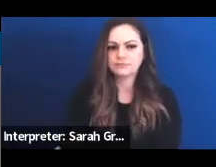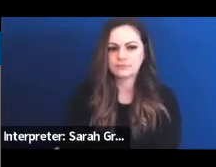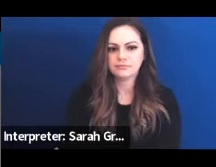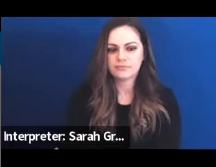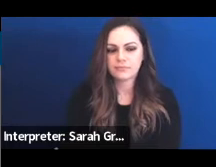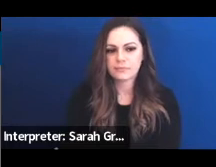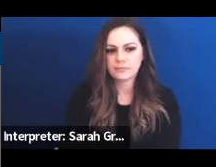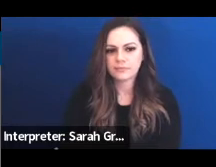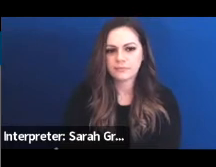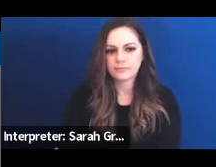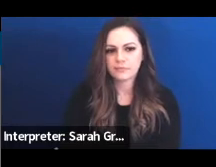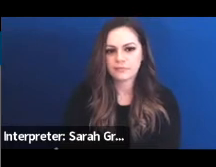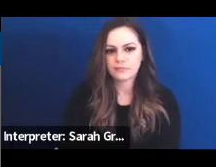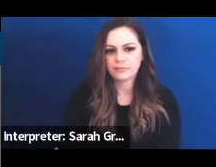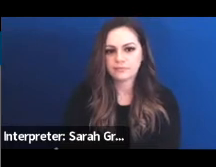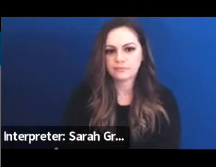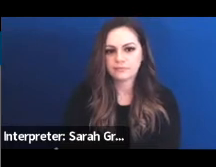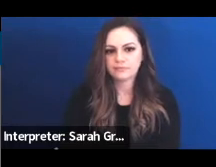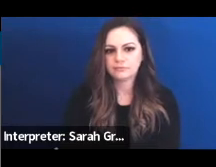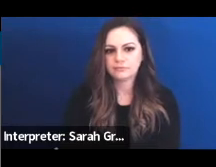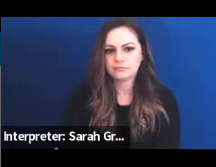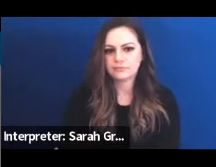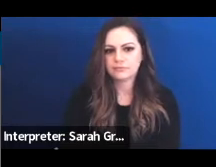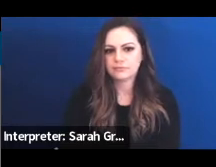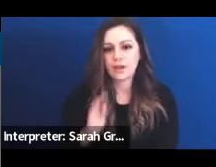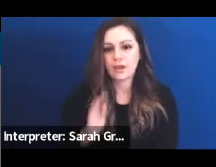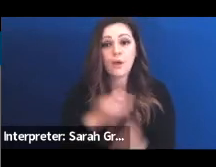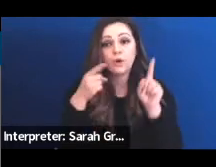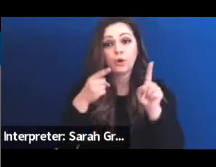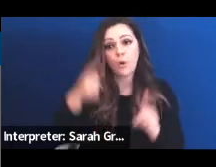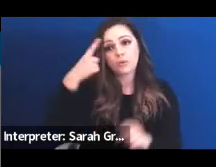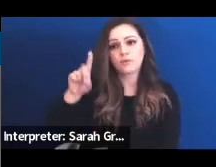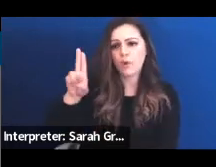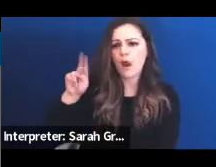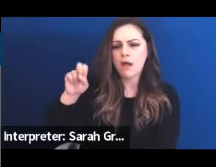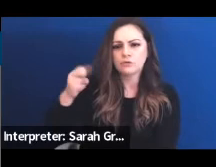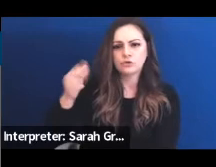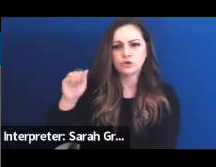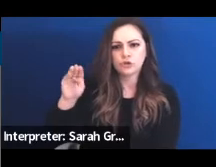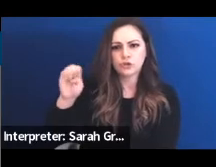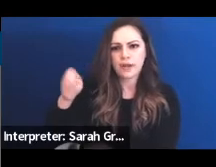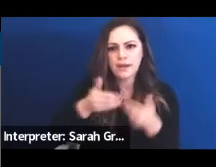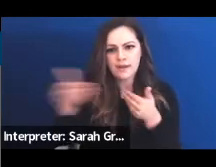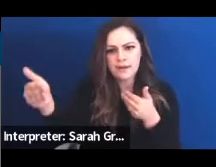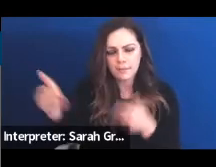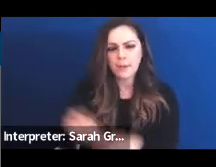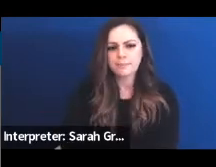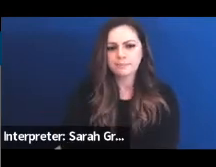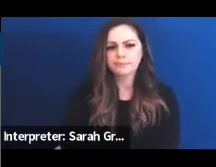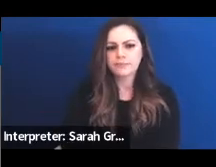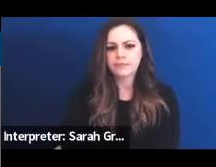Perfect. So the high-level goals of the UNSHAME Kentucky campaign is to